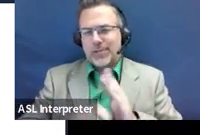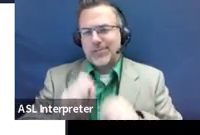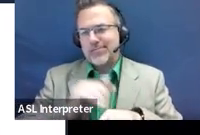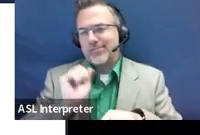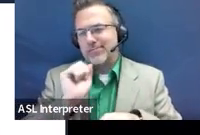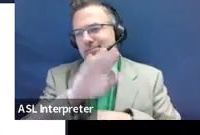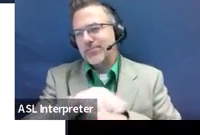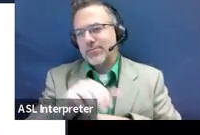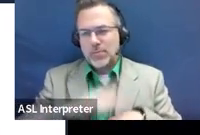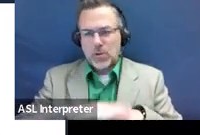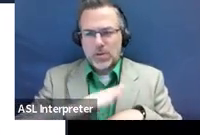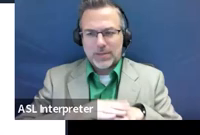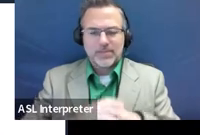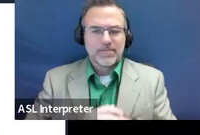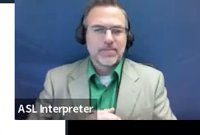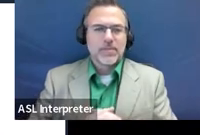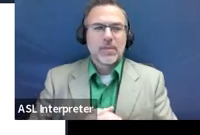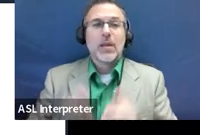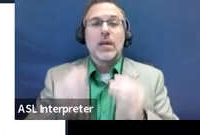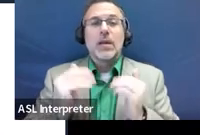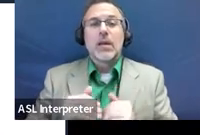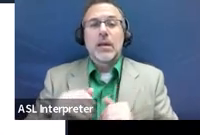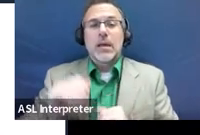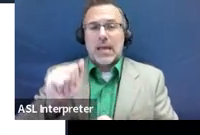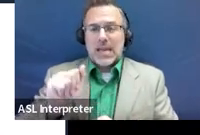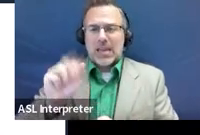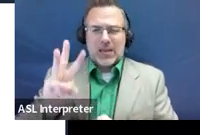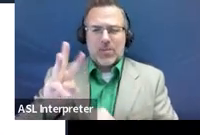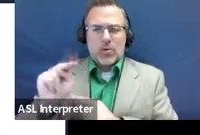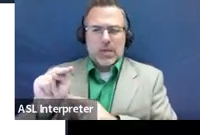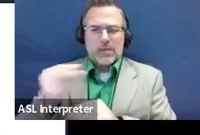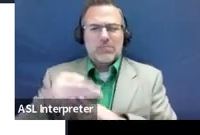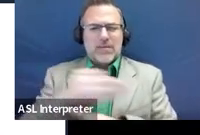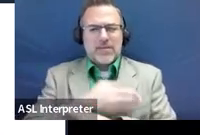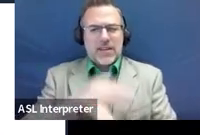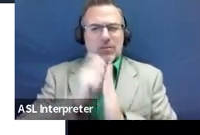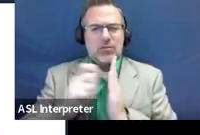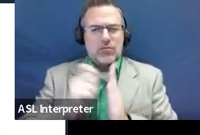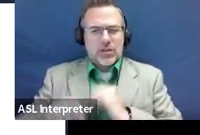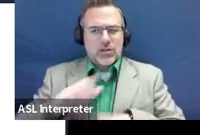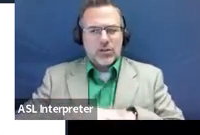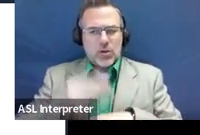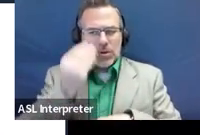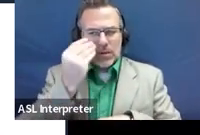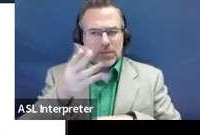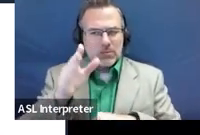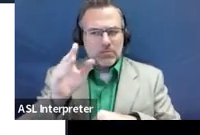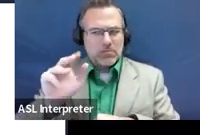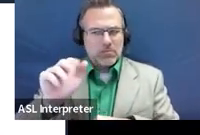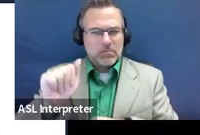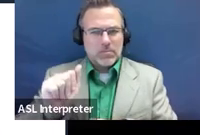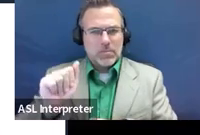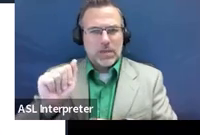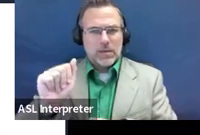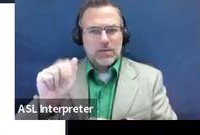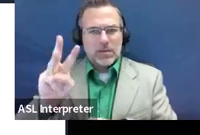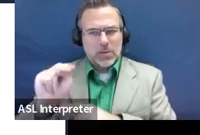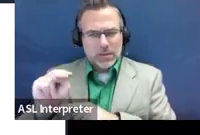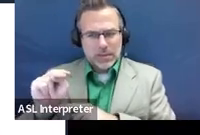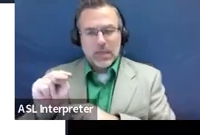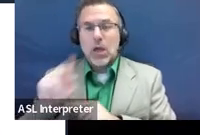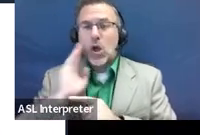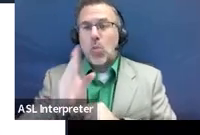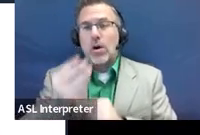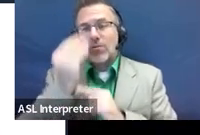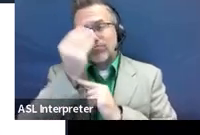that. So basically, the advance written notice is used to provide notice to parties of an upcoming meeting,